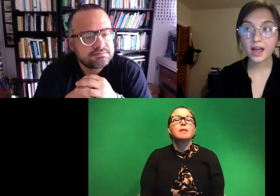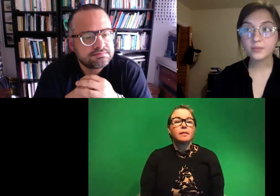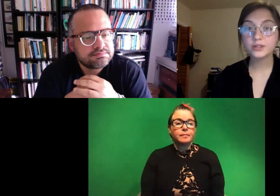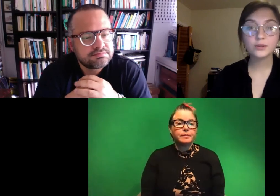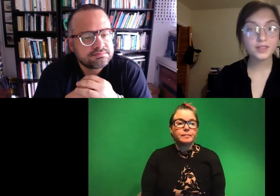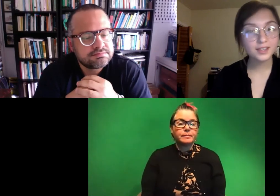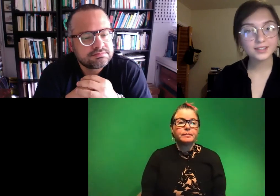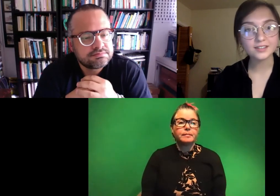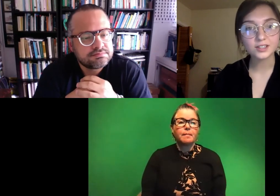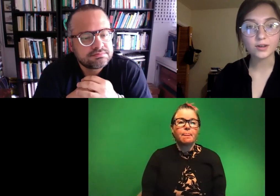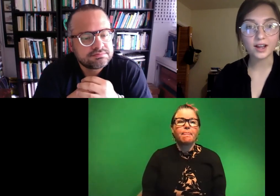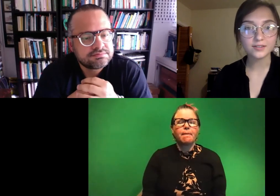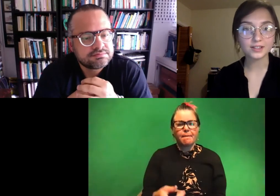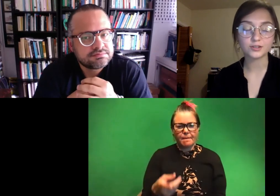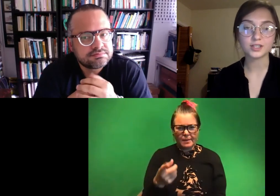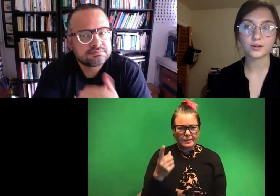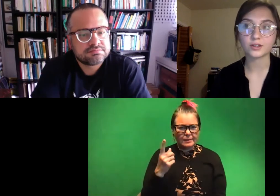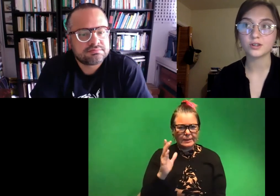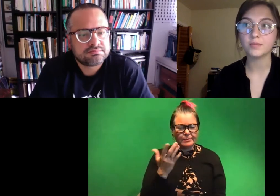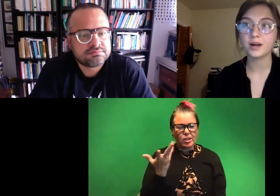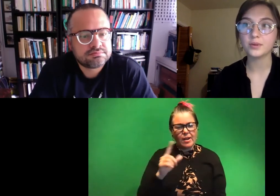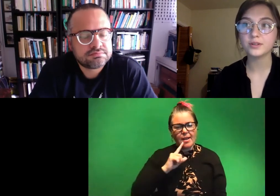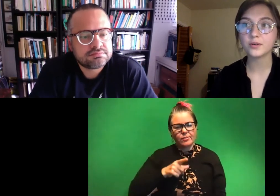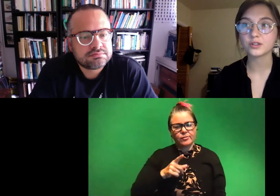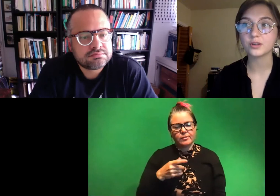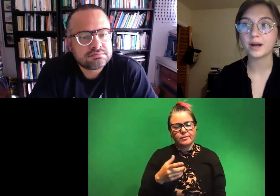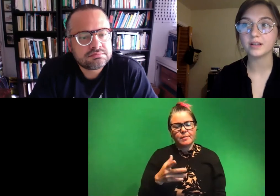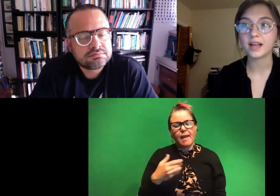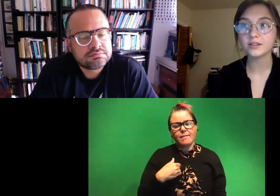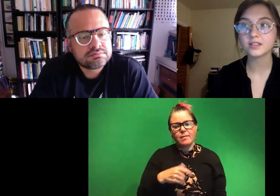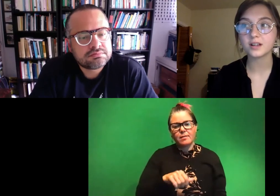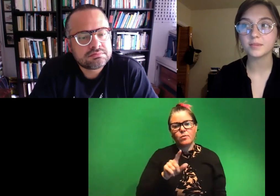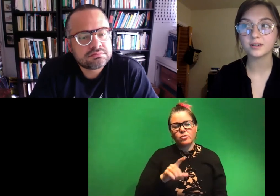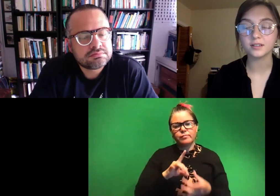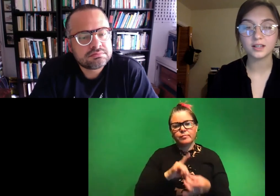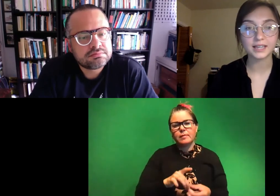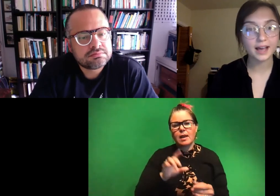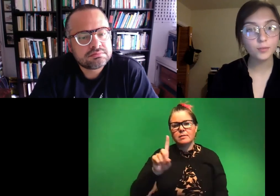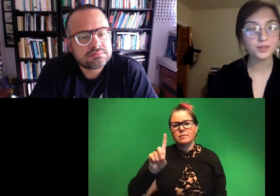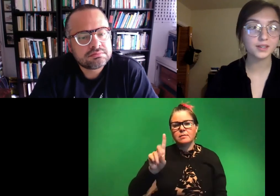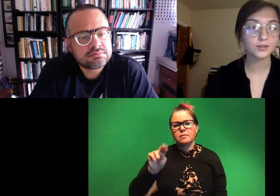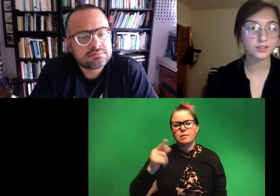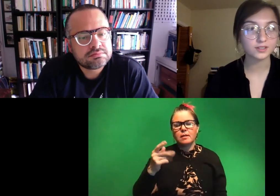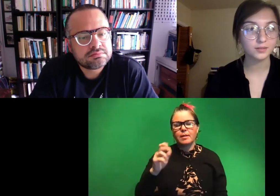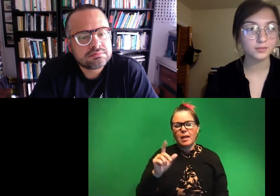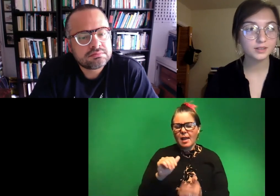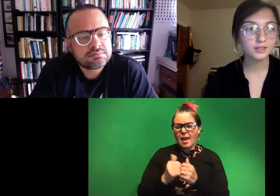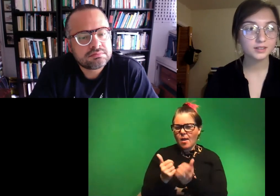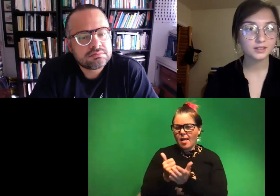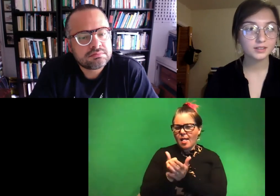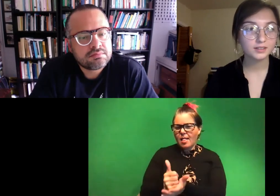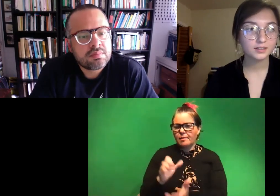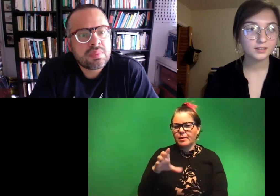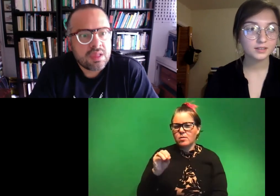Yeah, we do. I think it sounds like you kind of answered this question, but we do have a question about, like, how does a dung beetle, like, help the ecosystem?